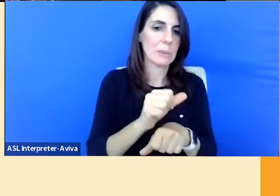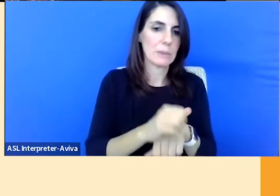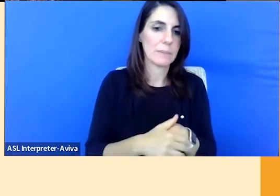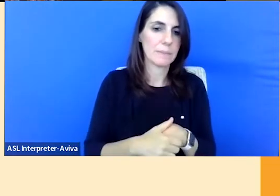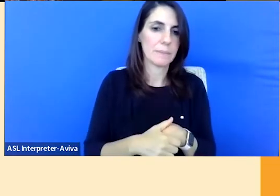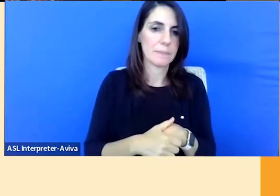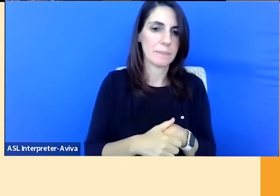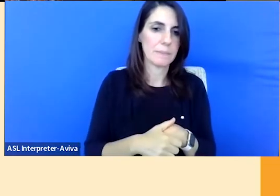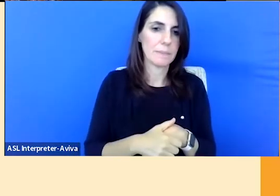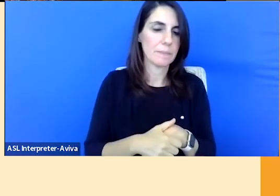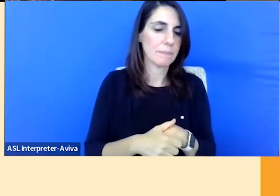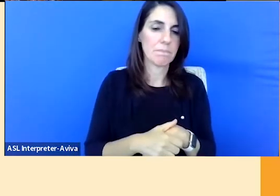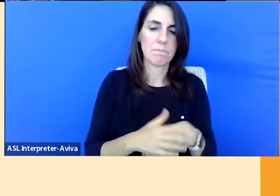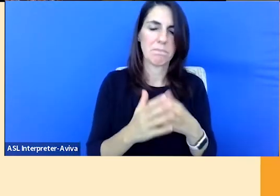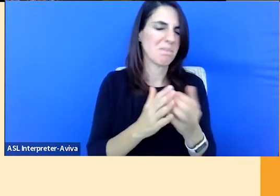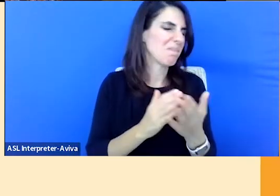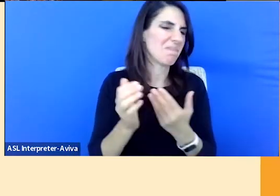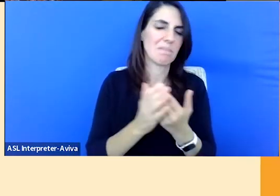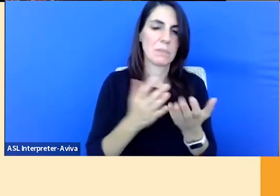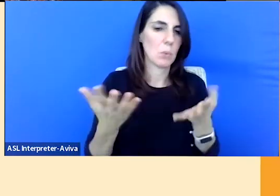independent of results.